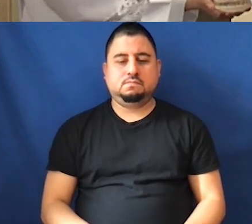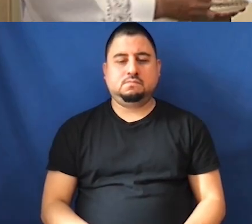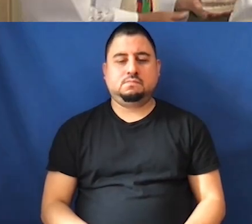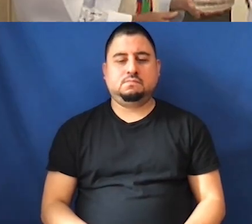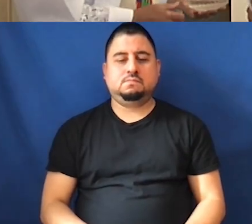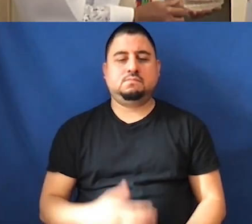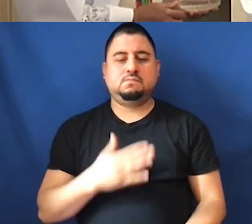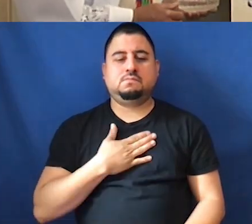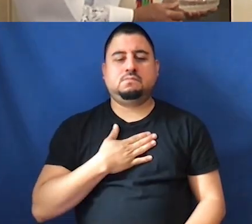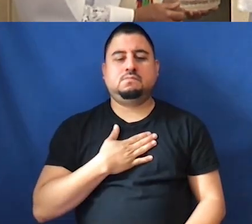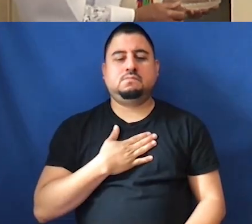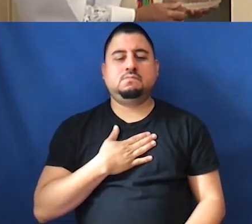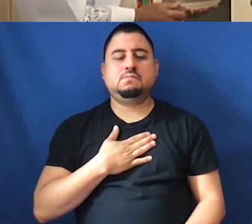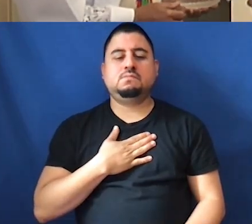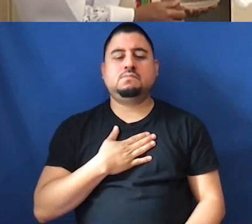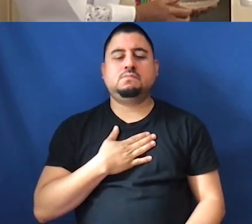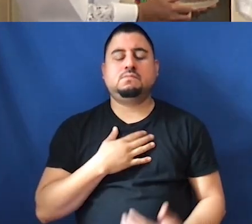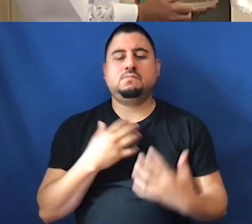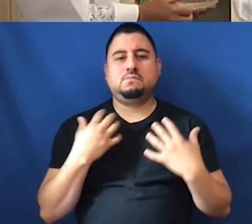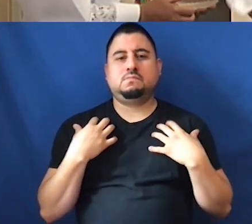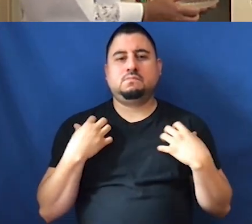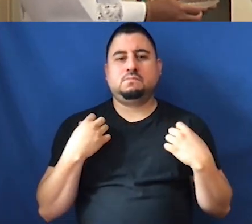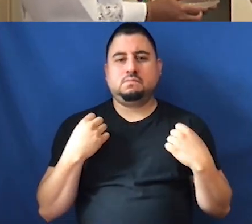salvation. My